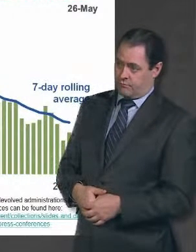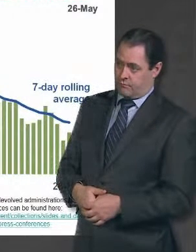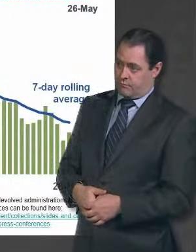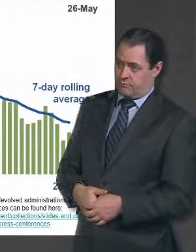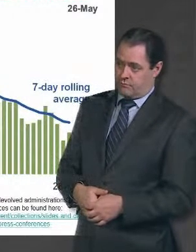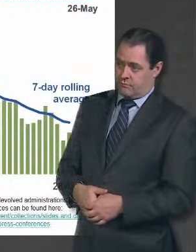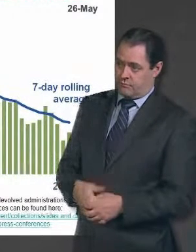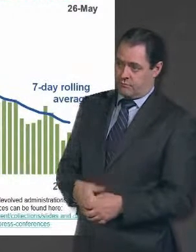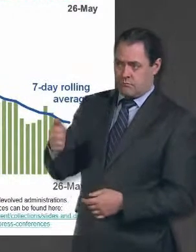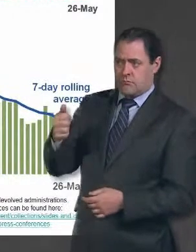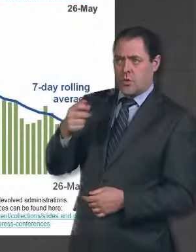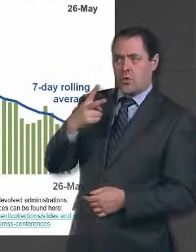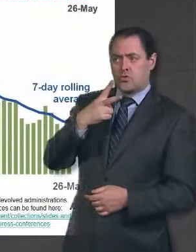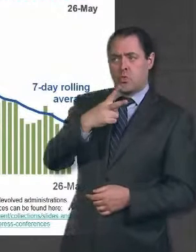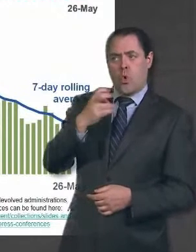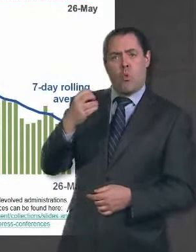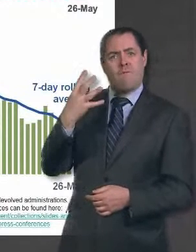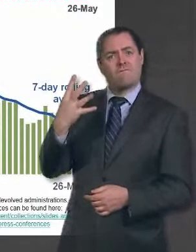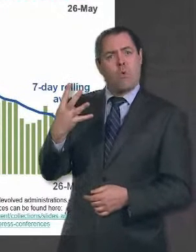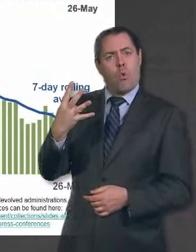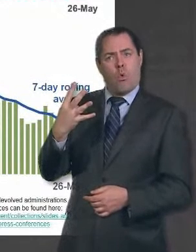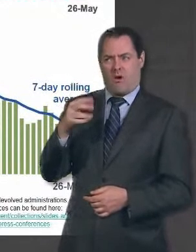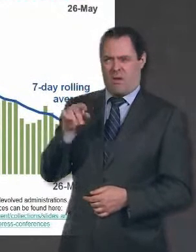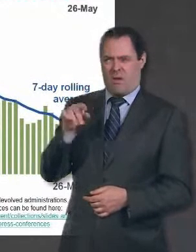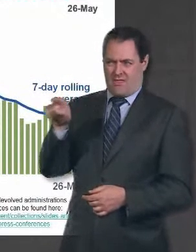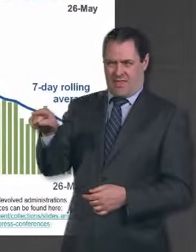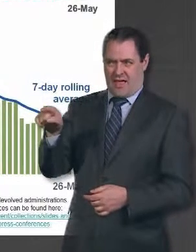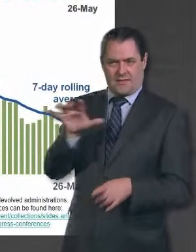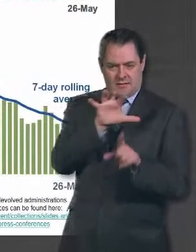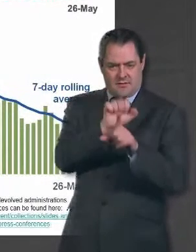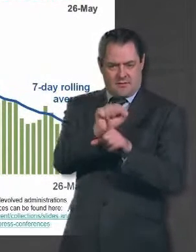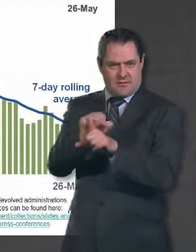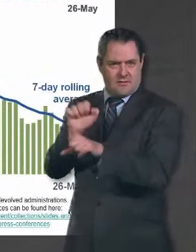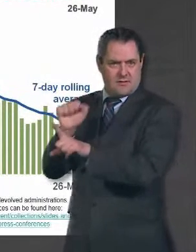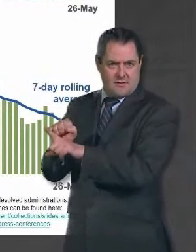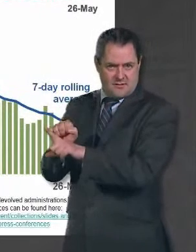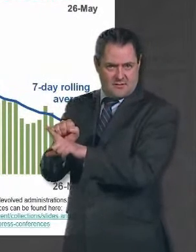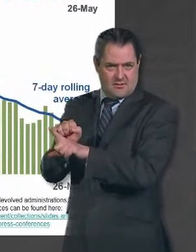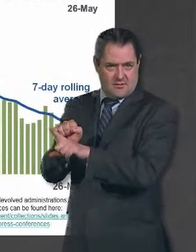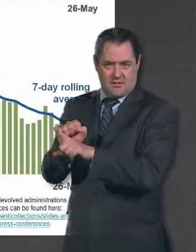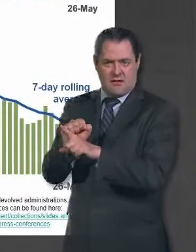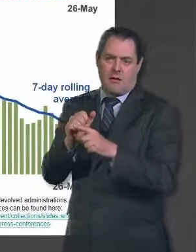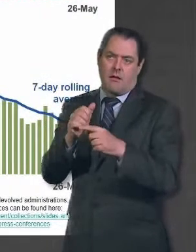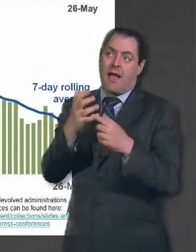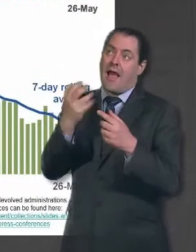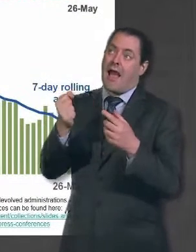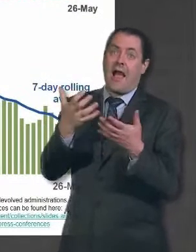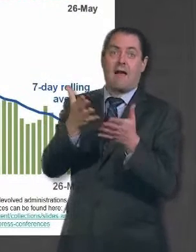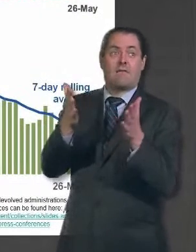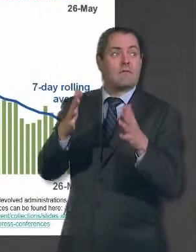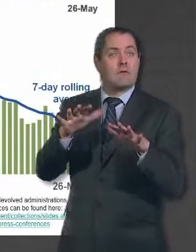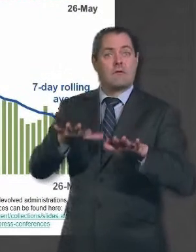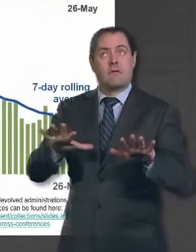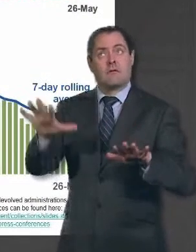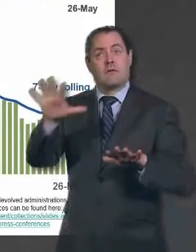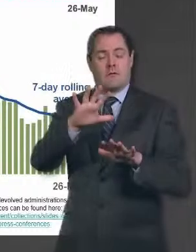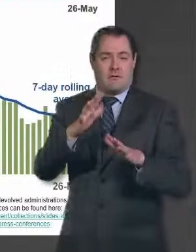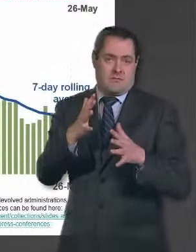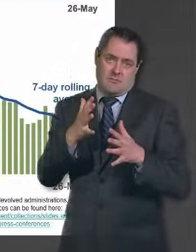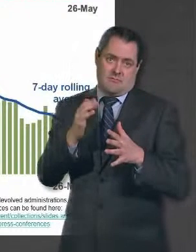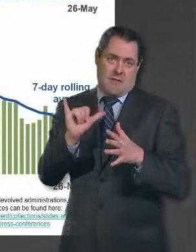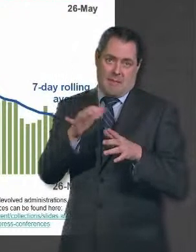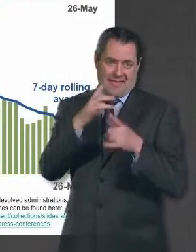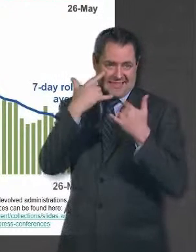an underestimate of the total number of cases in the country, because of course not every case that develops is tested or presents for